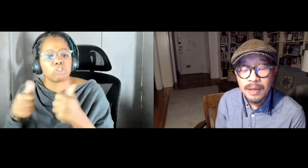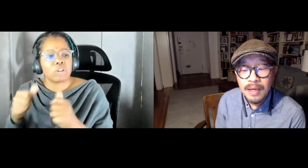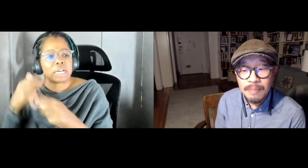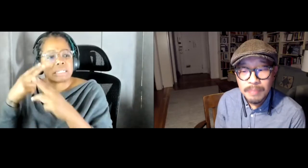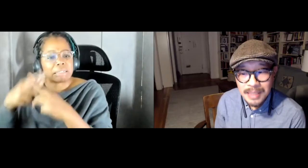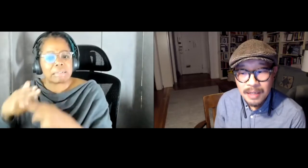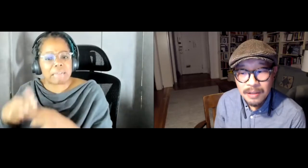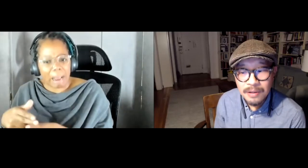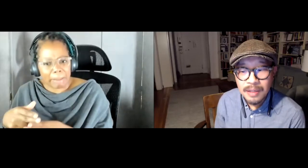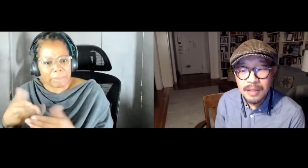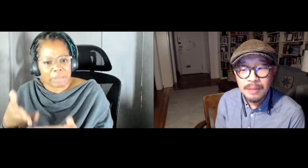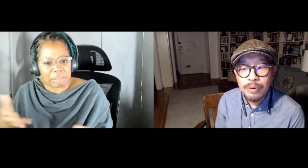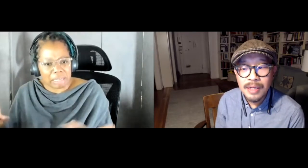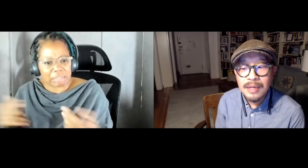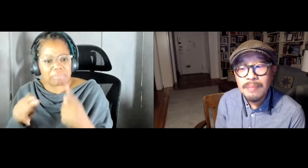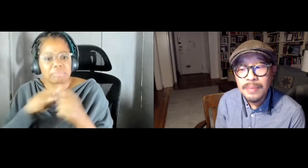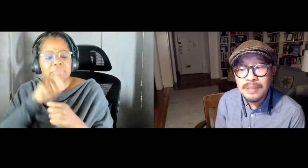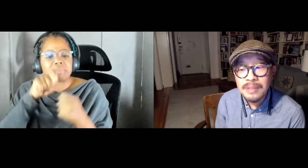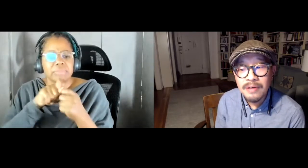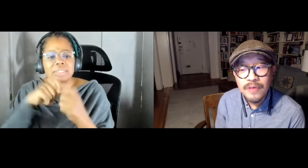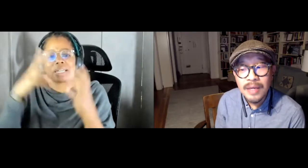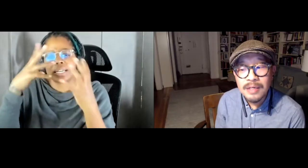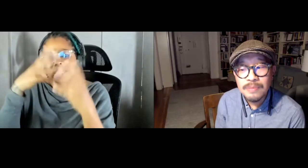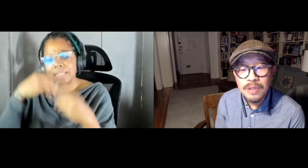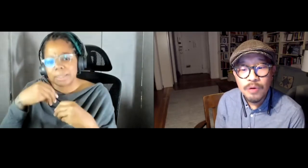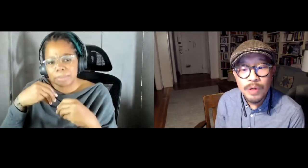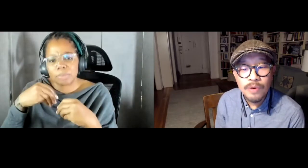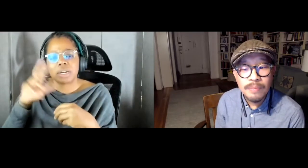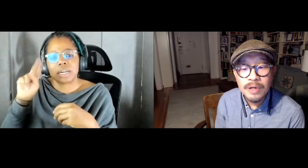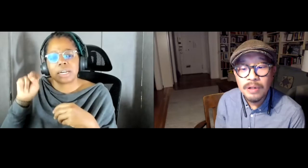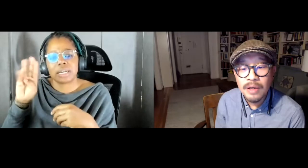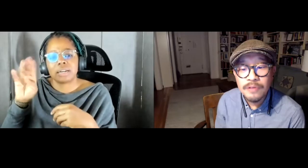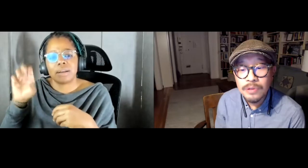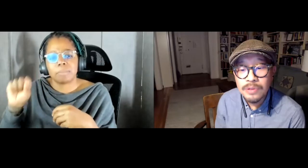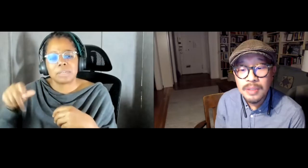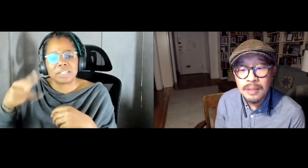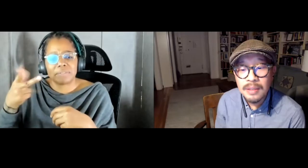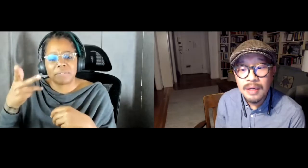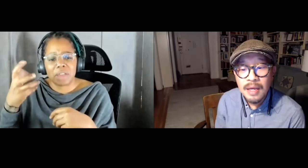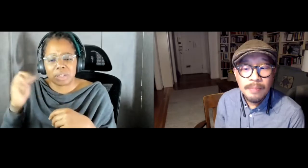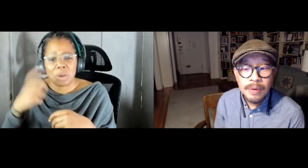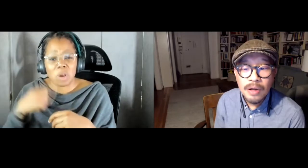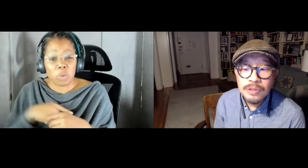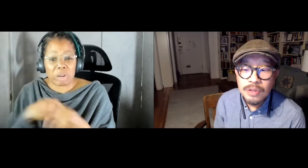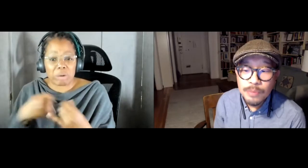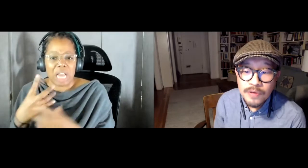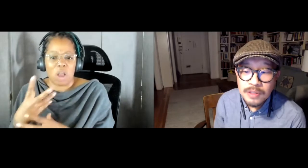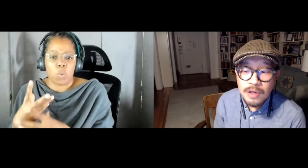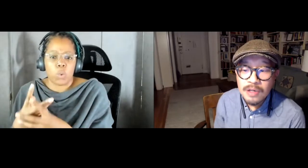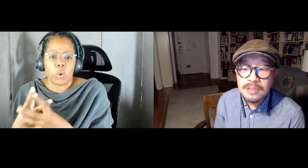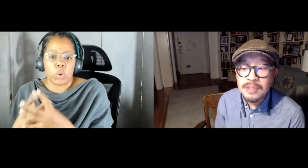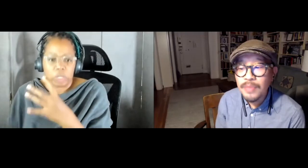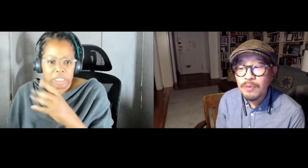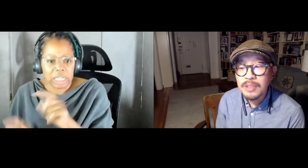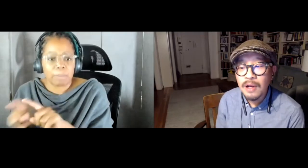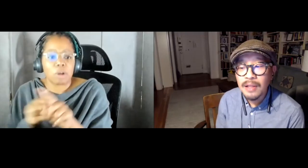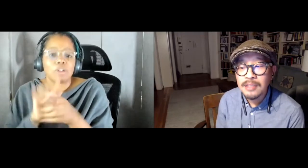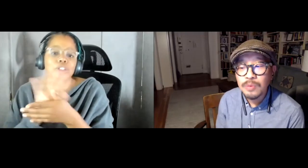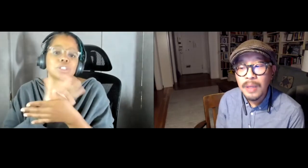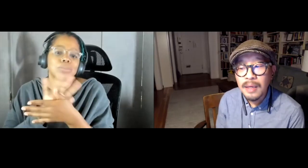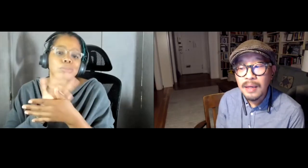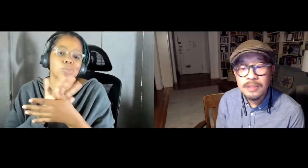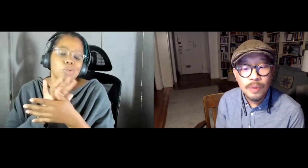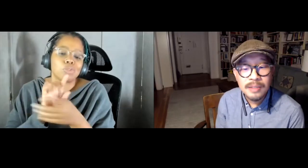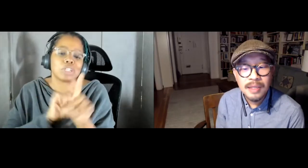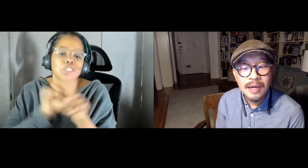name, particularly the pretty nimbused phantoms we were in the middle of losing, but also the movie stars and something we saw